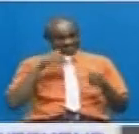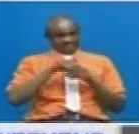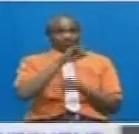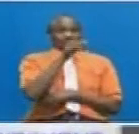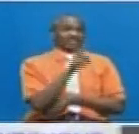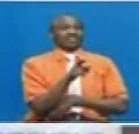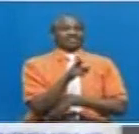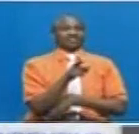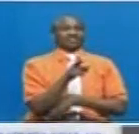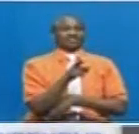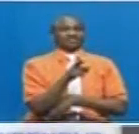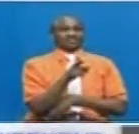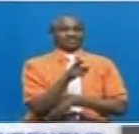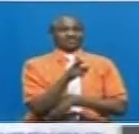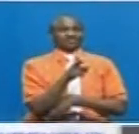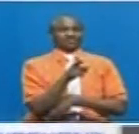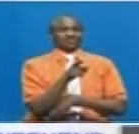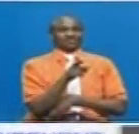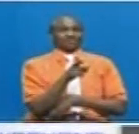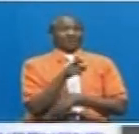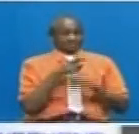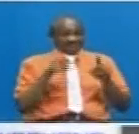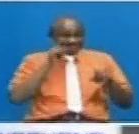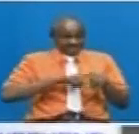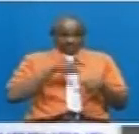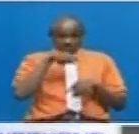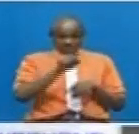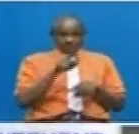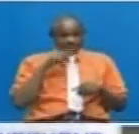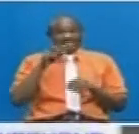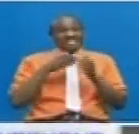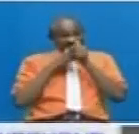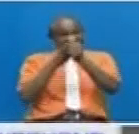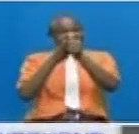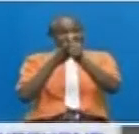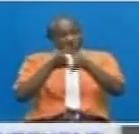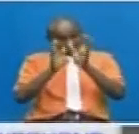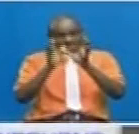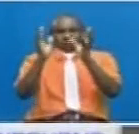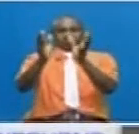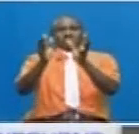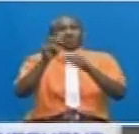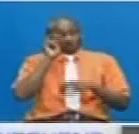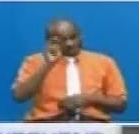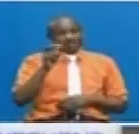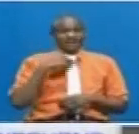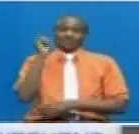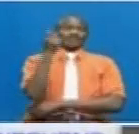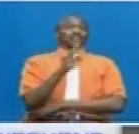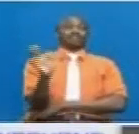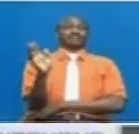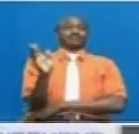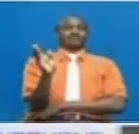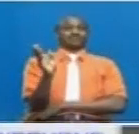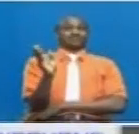Jubilee framework. Mm-hmm. But when you put him in the leadership prison, mm-hmm. you see him as a president